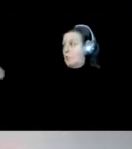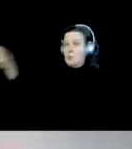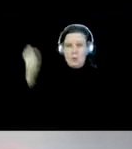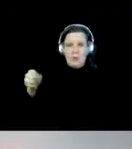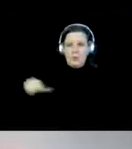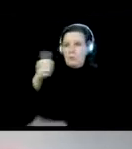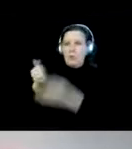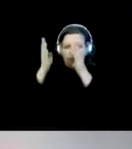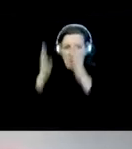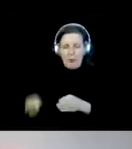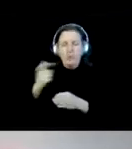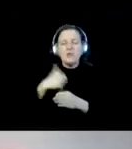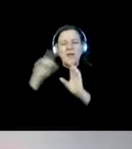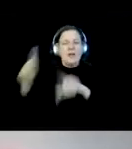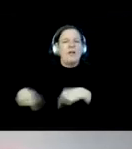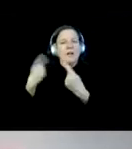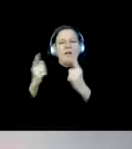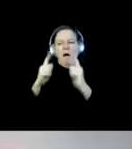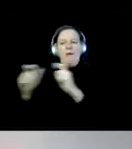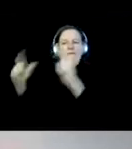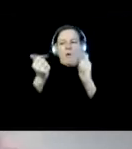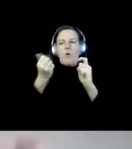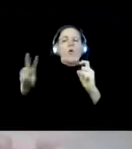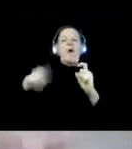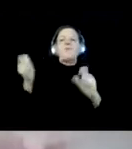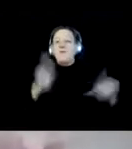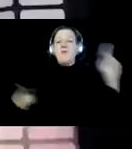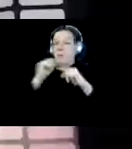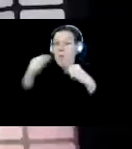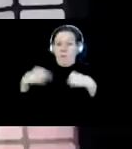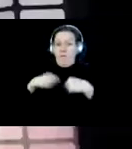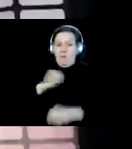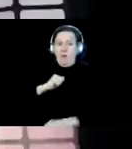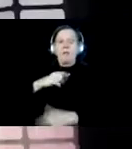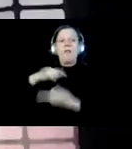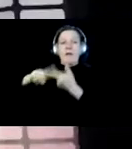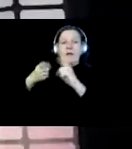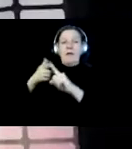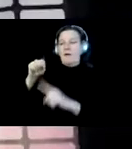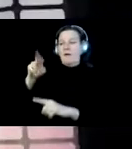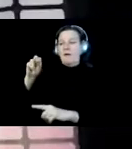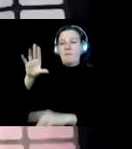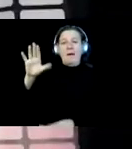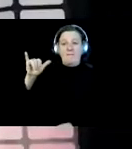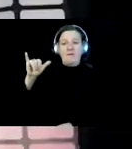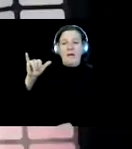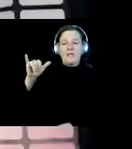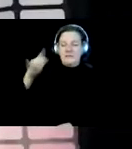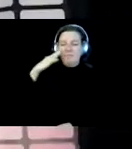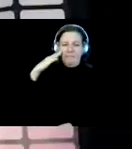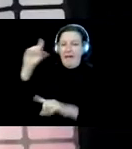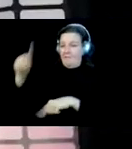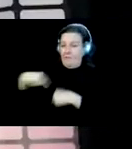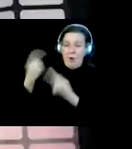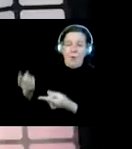photographed only a few other people who aren't myself. My friend Tracy, who I've known since before I made the Kitchen